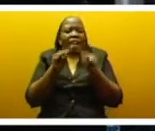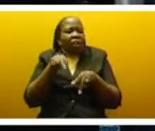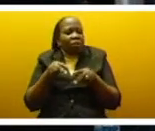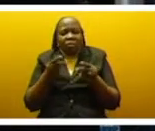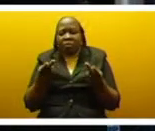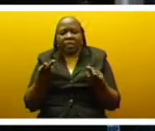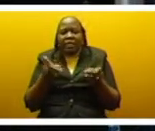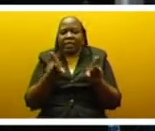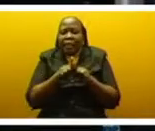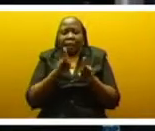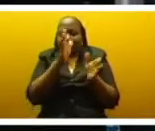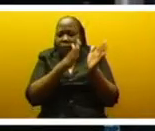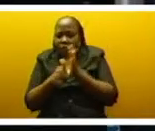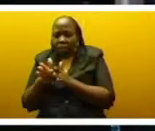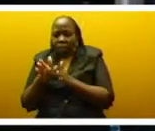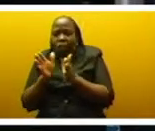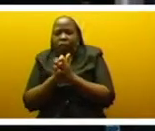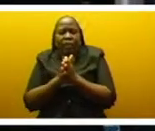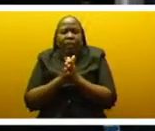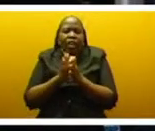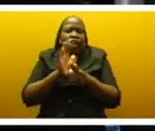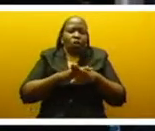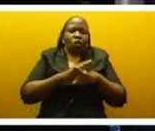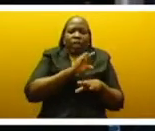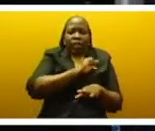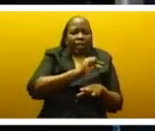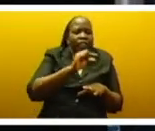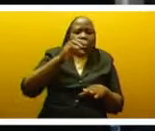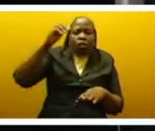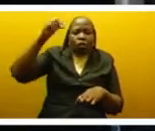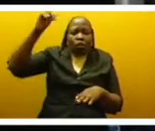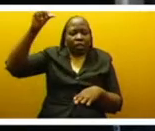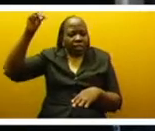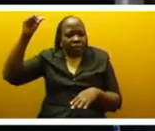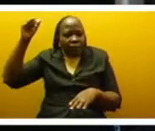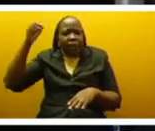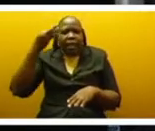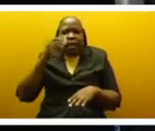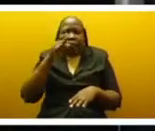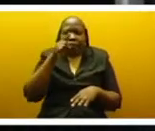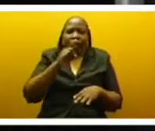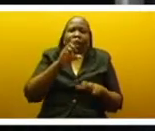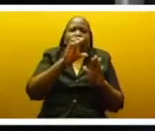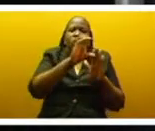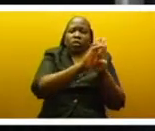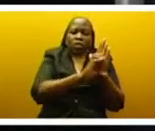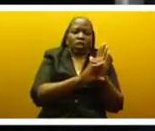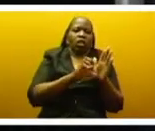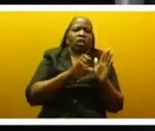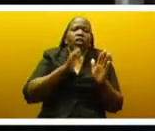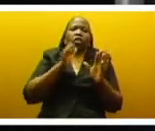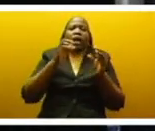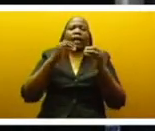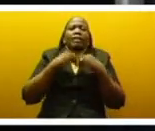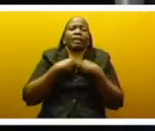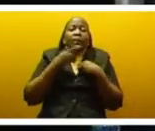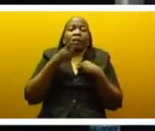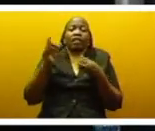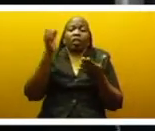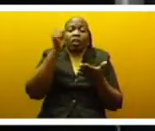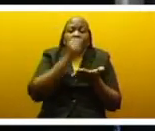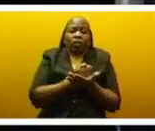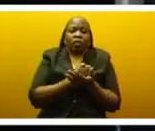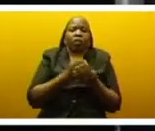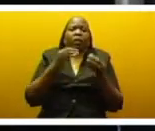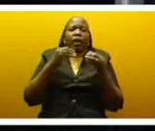that process with some good grace or quality if the Constitution does not permit that office to exist or does not permit